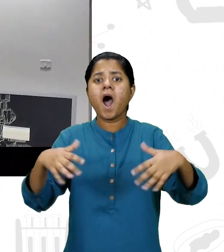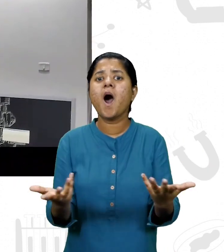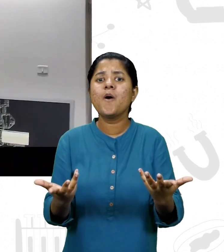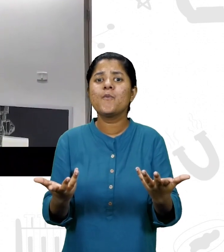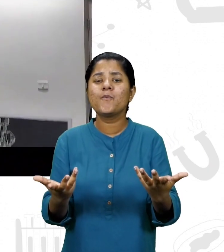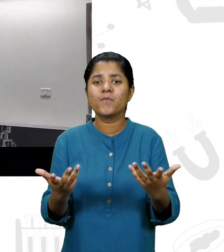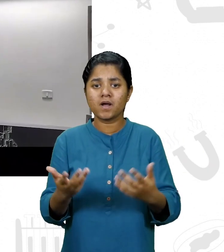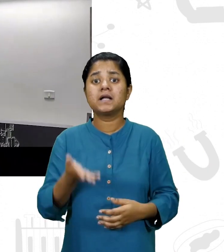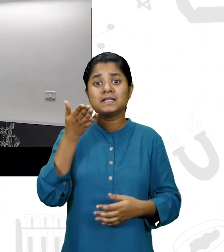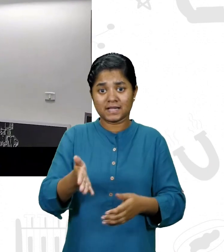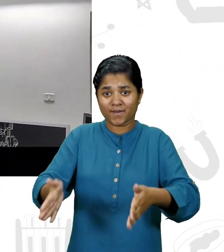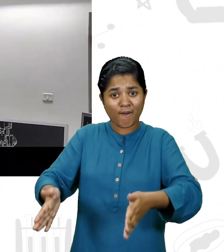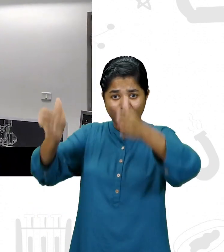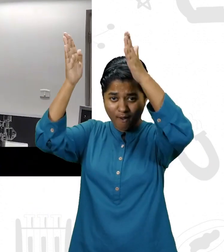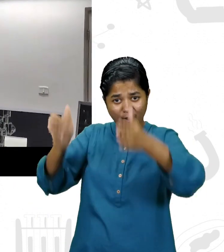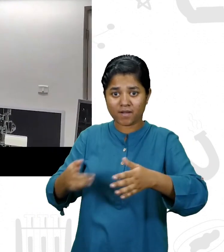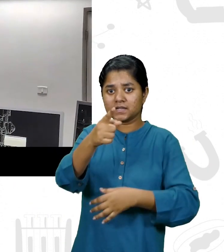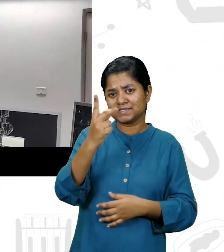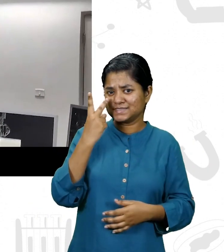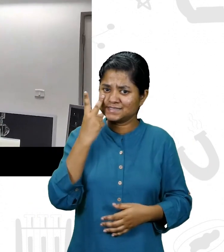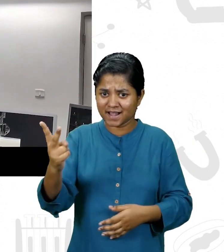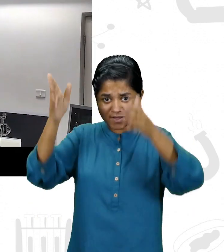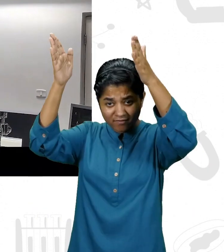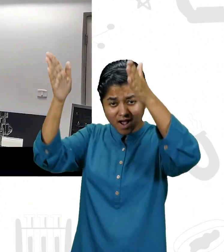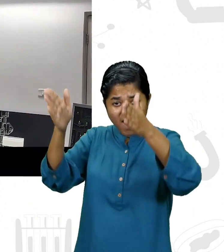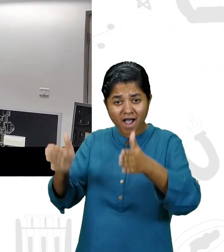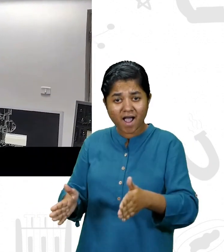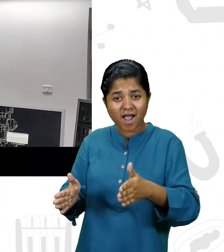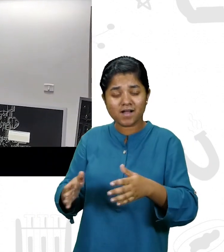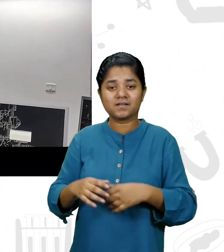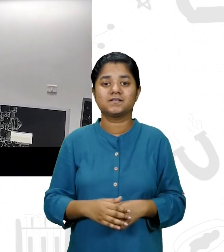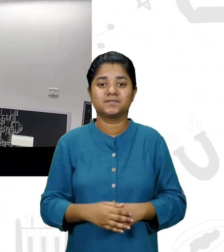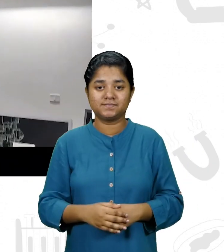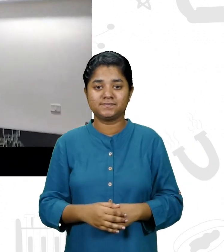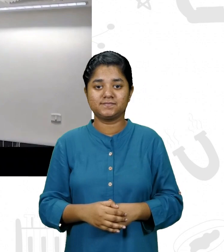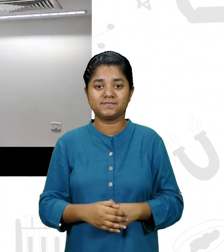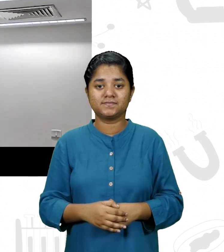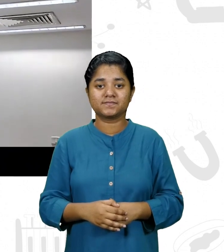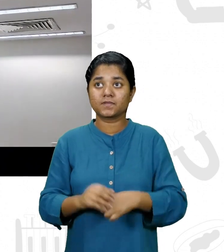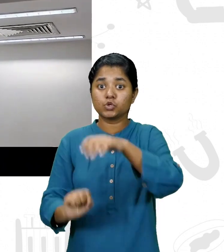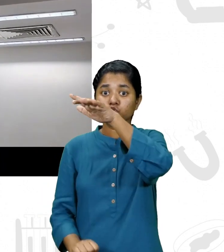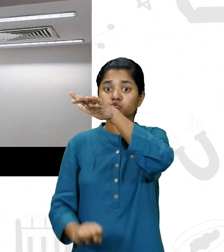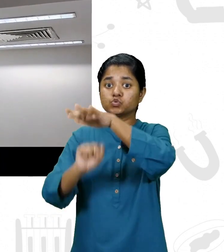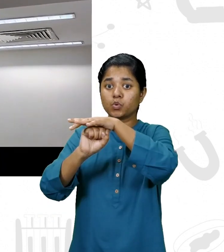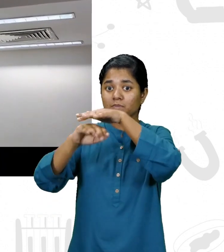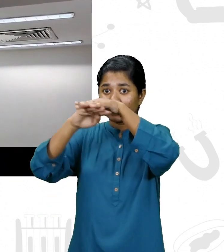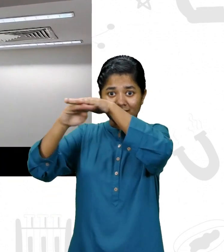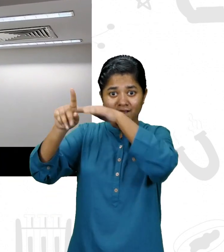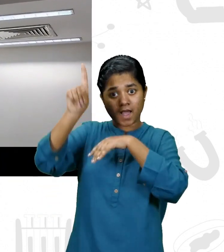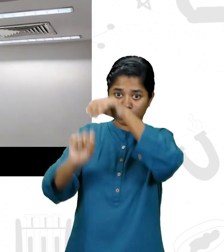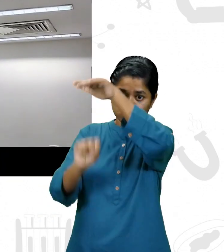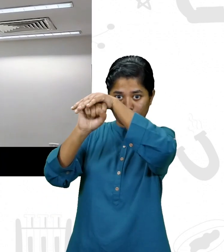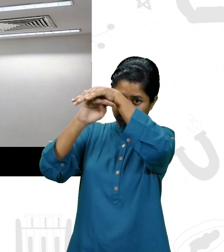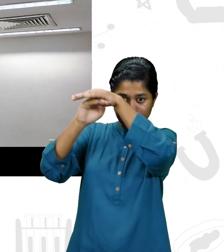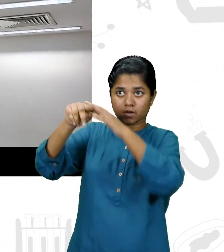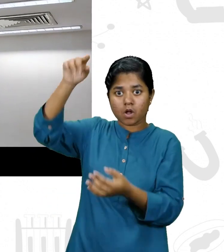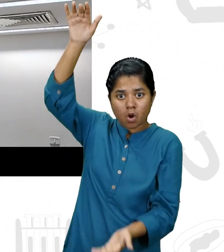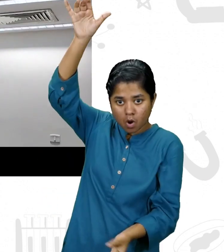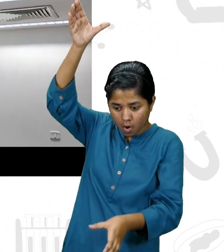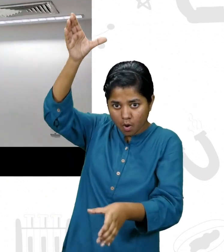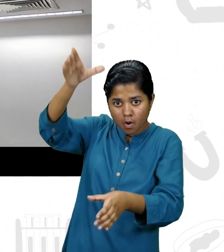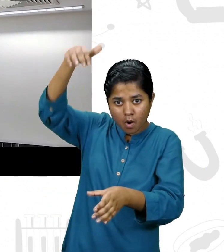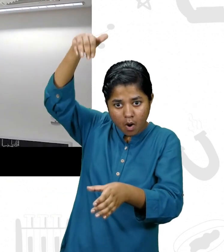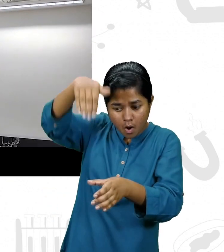So this is a long column that you see, and at the top of it, just like in compound microscope you have light as the source